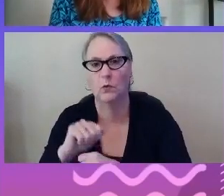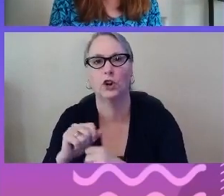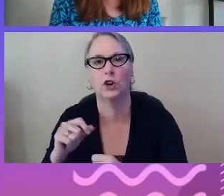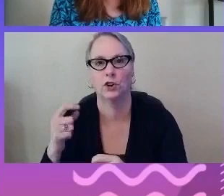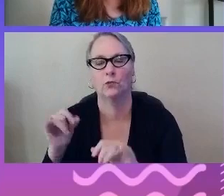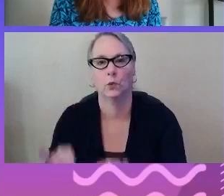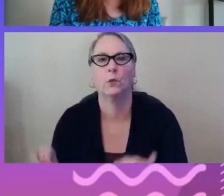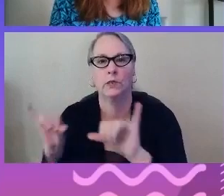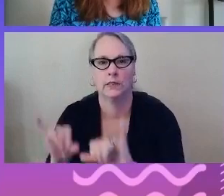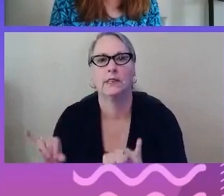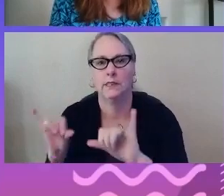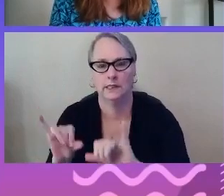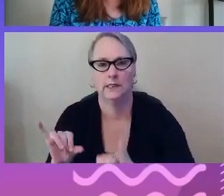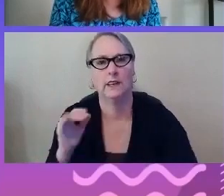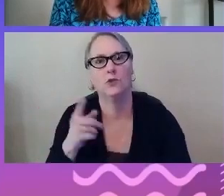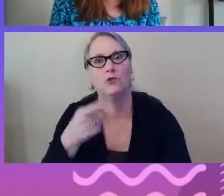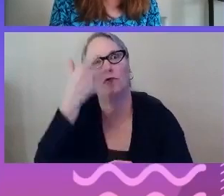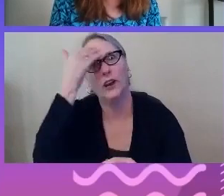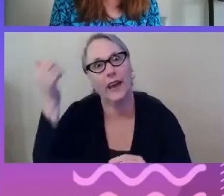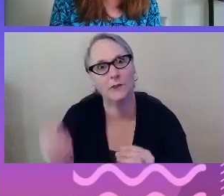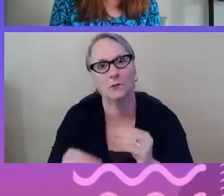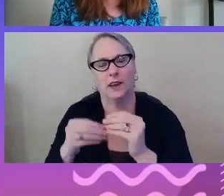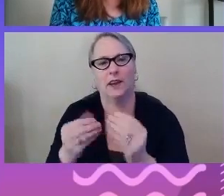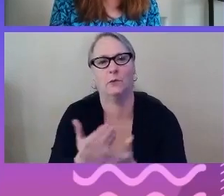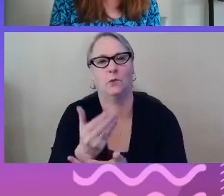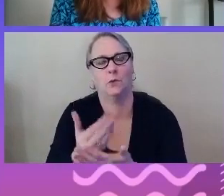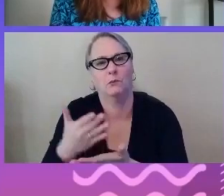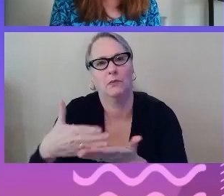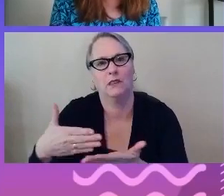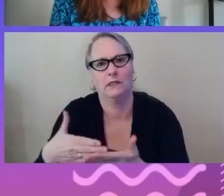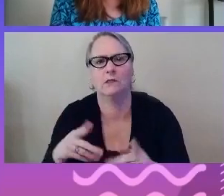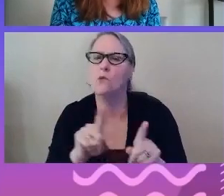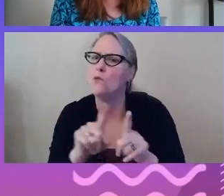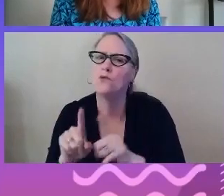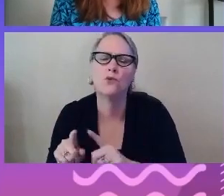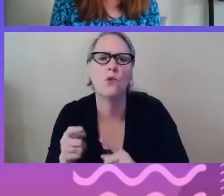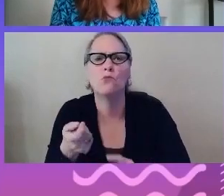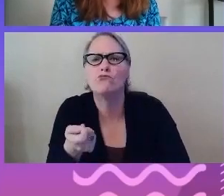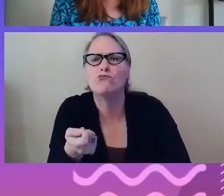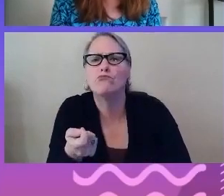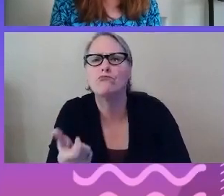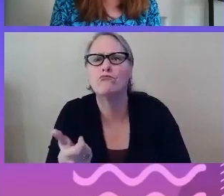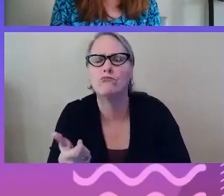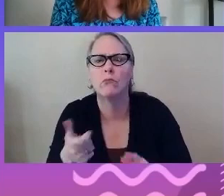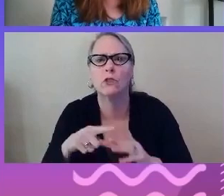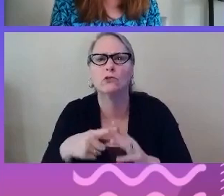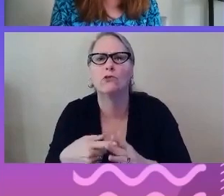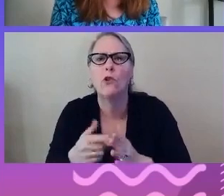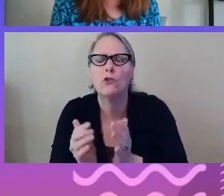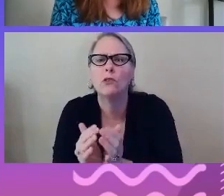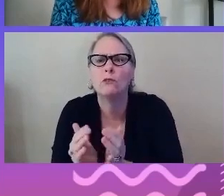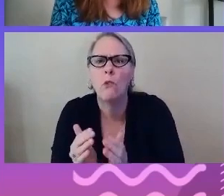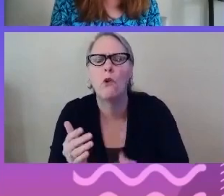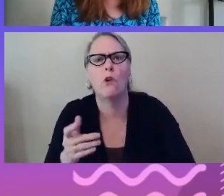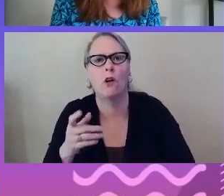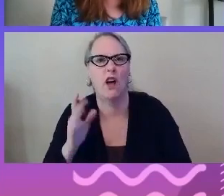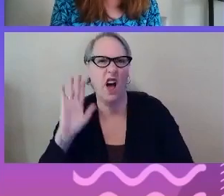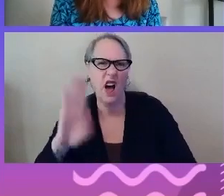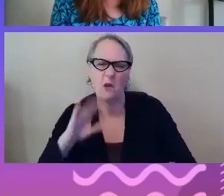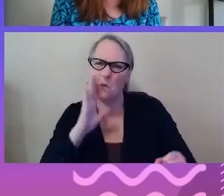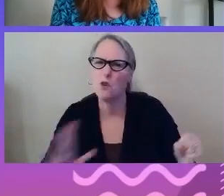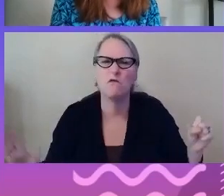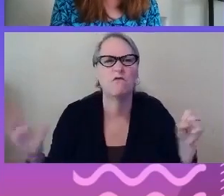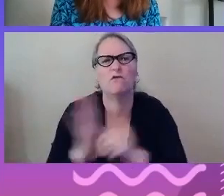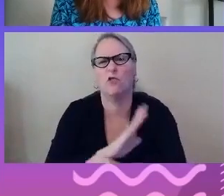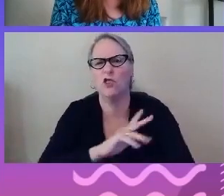these pieces or bring it in. And then also start small. Don't think I'm going to change my entire curriculum. I'm adding all of these pieces in. We're doing it